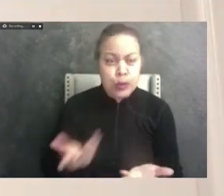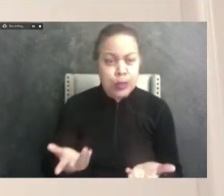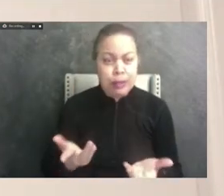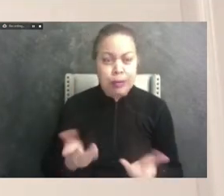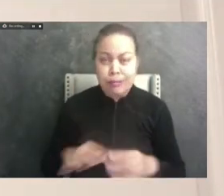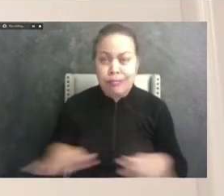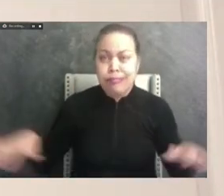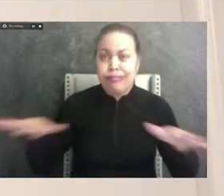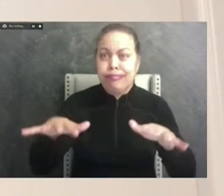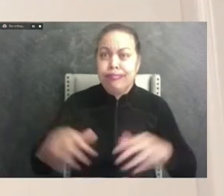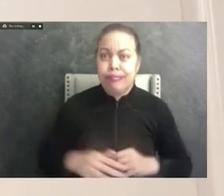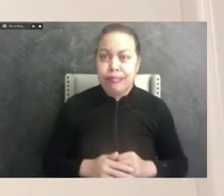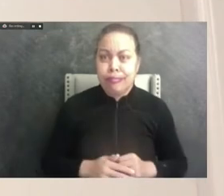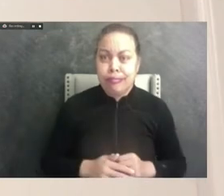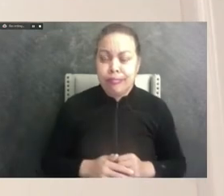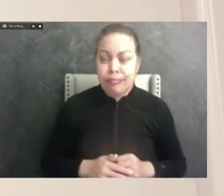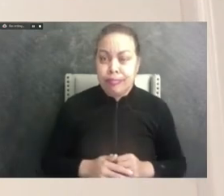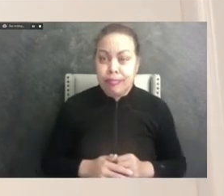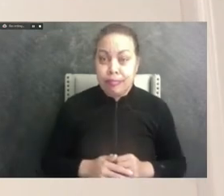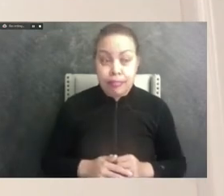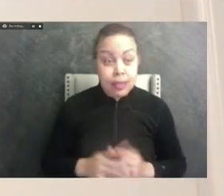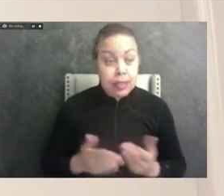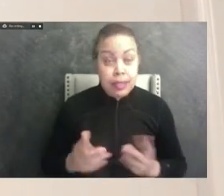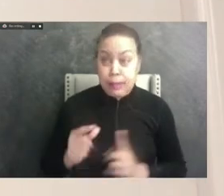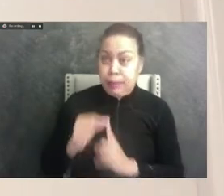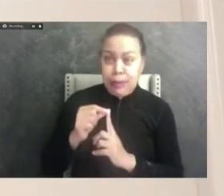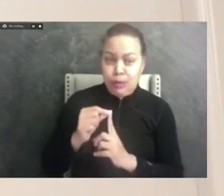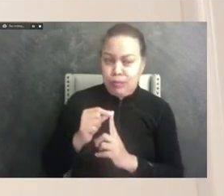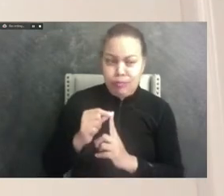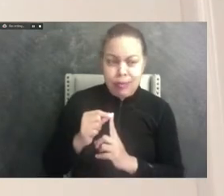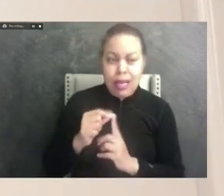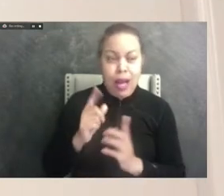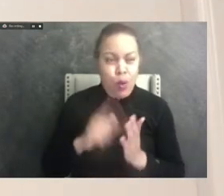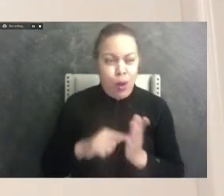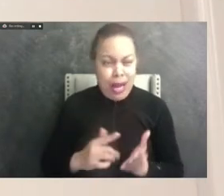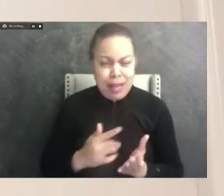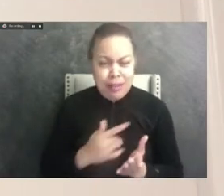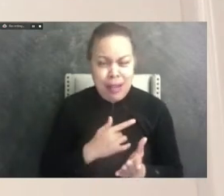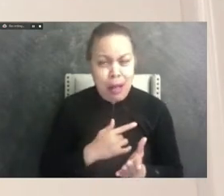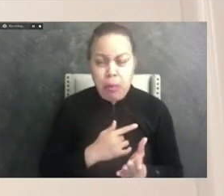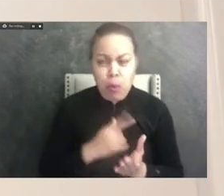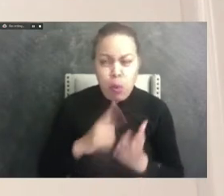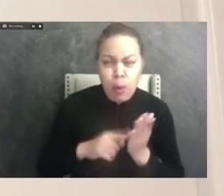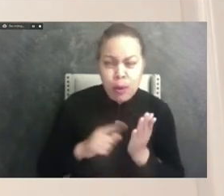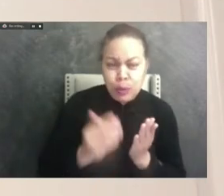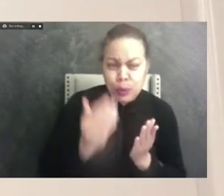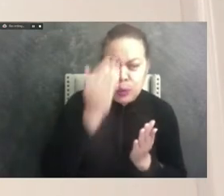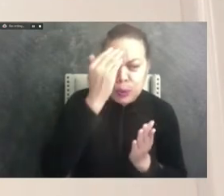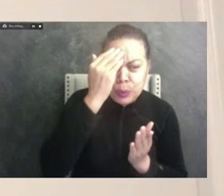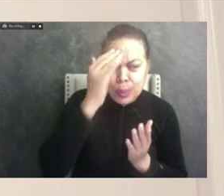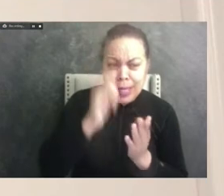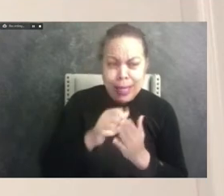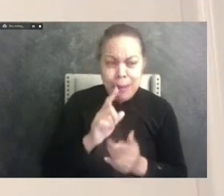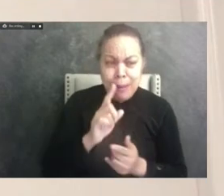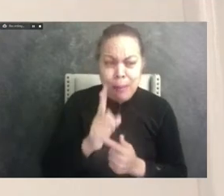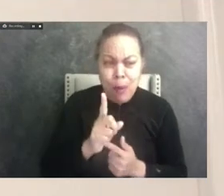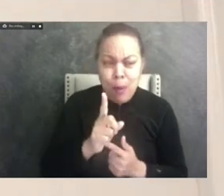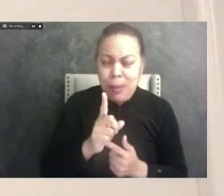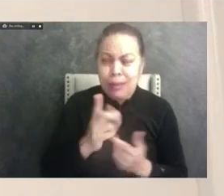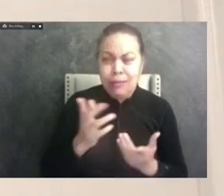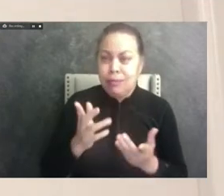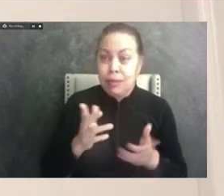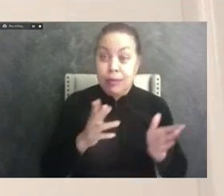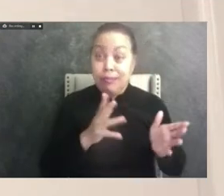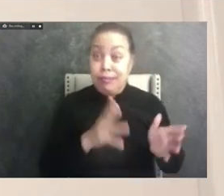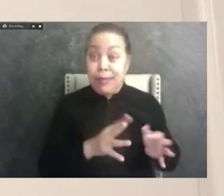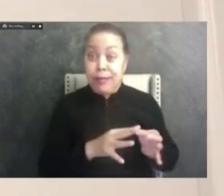dust. Fragment of what you felt, of what you knew. A moment, a phrase remains,